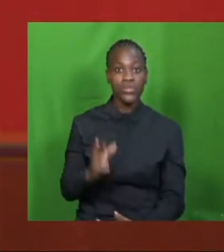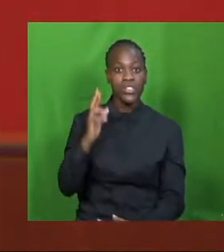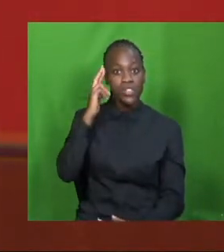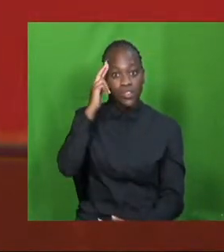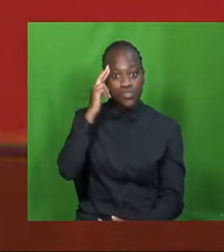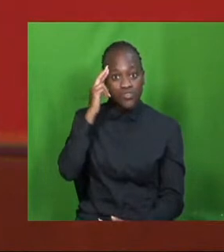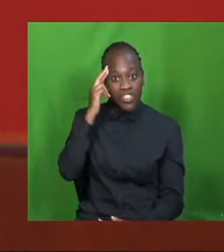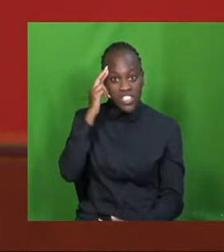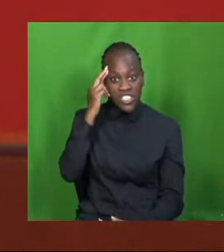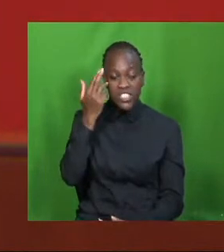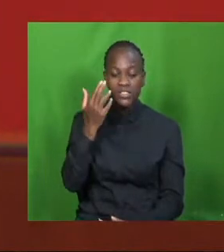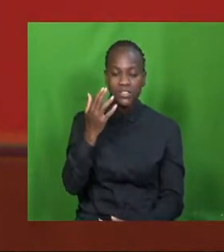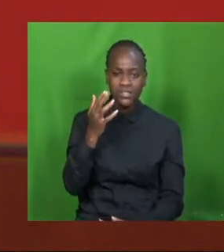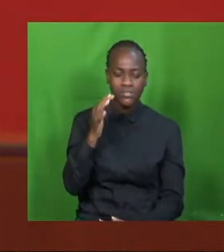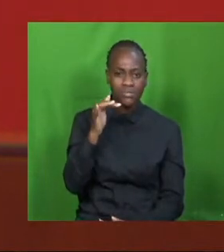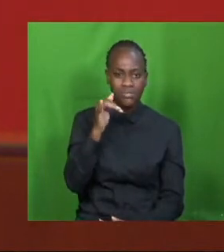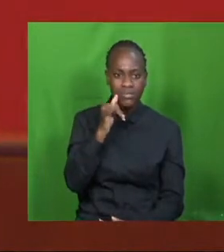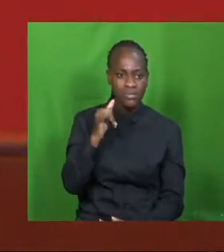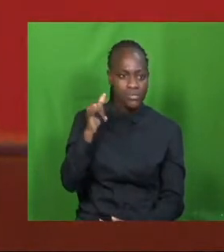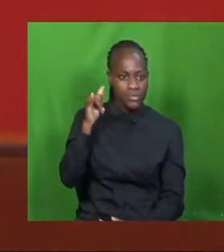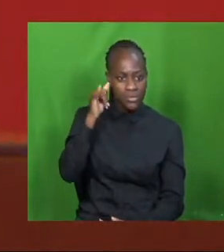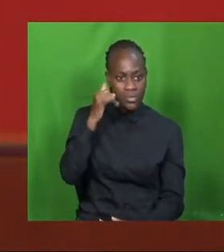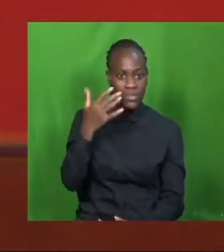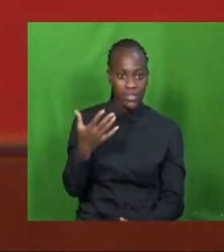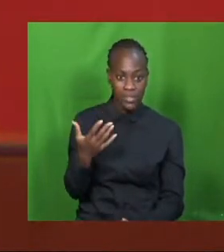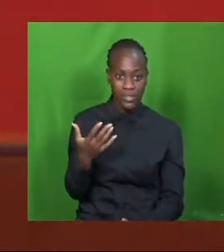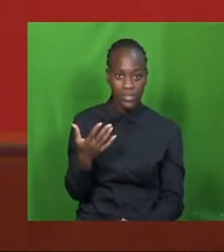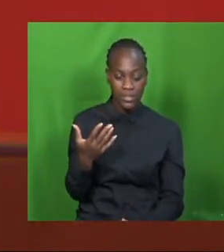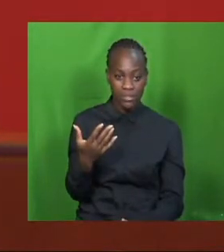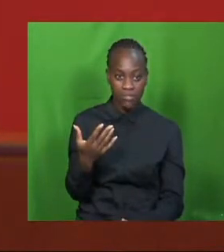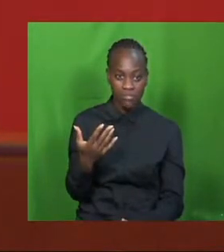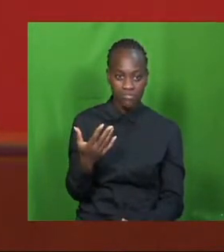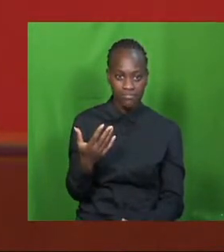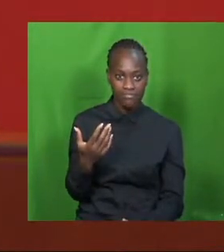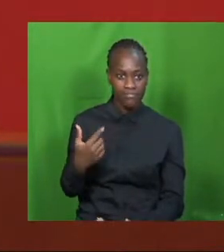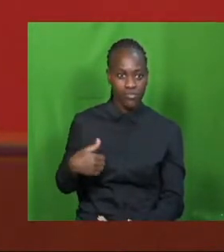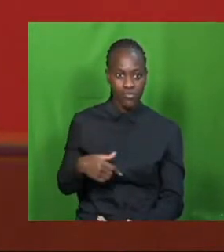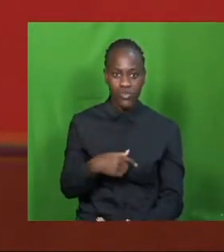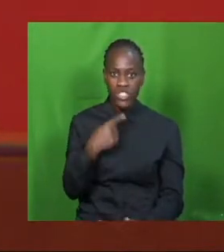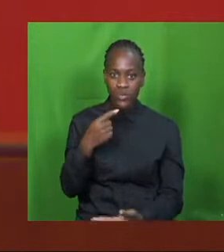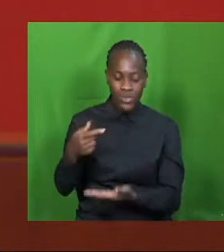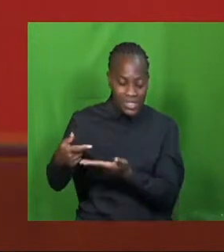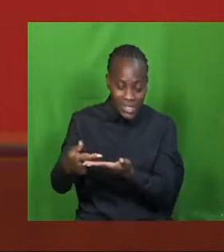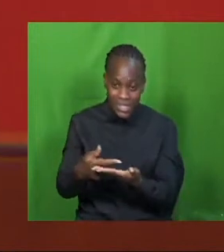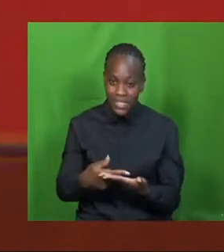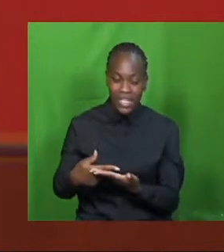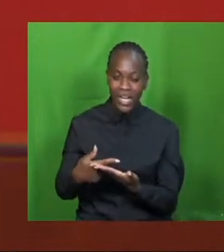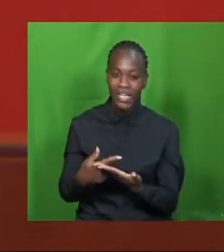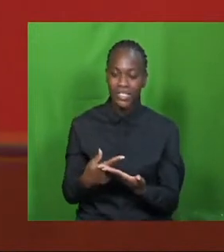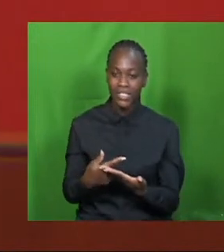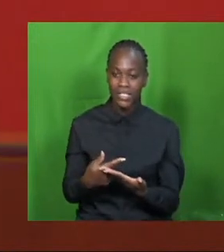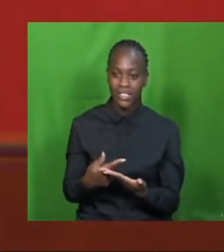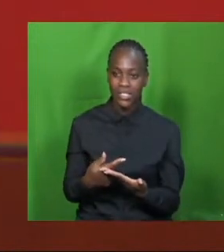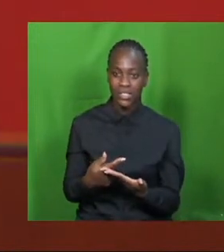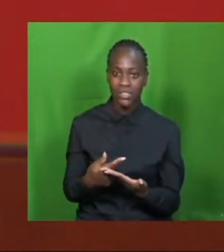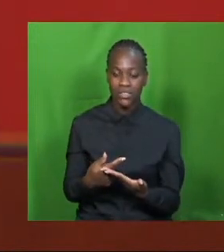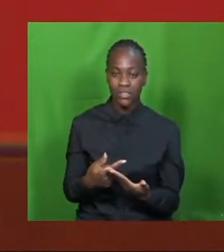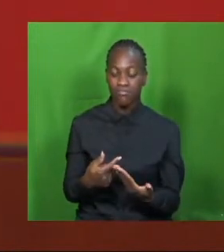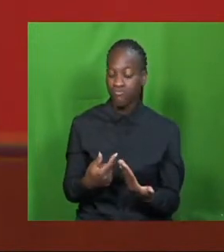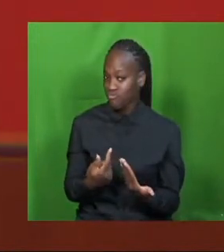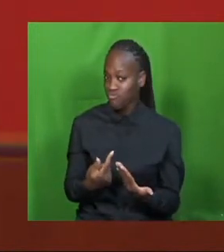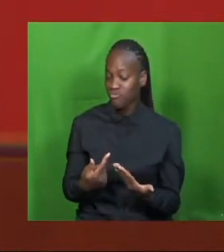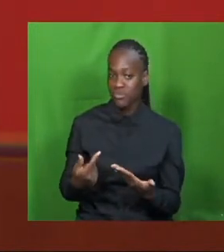Because if the committee members are continuing with the business of the House, and by nature of their